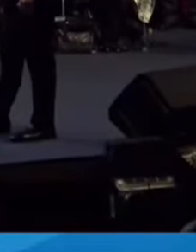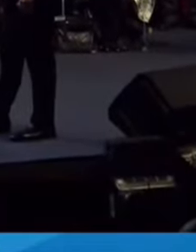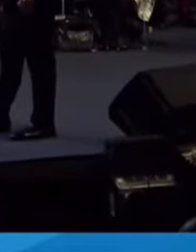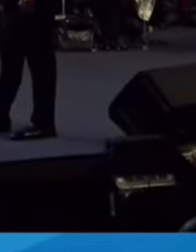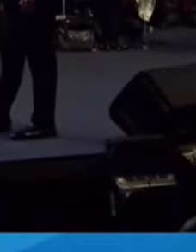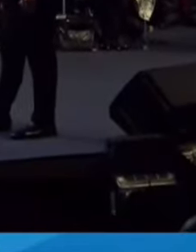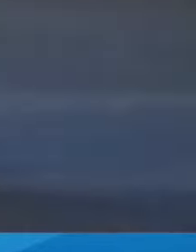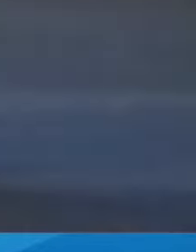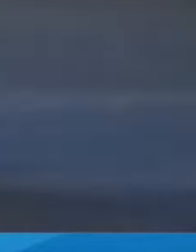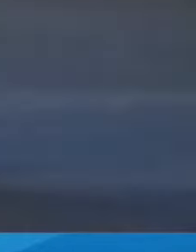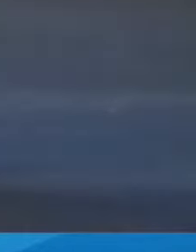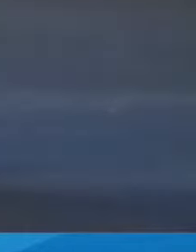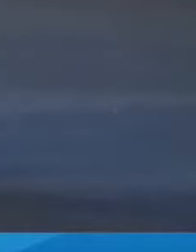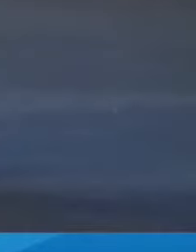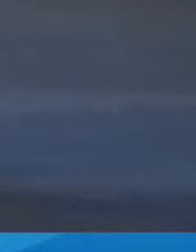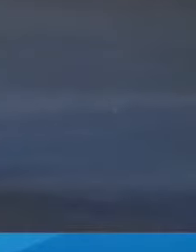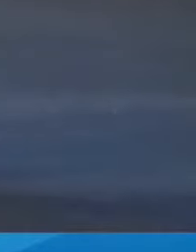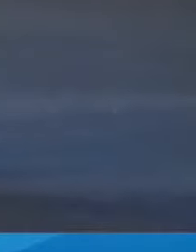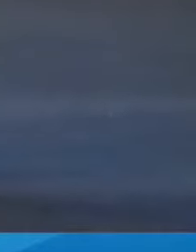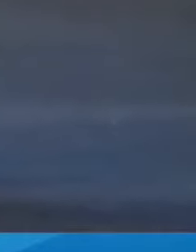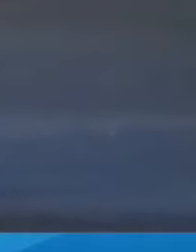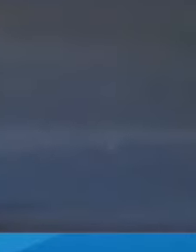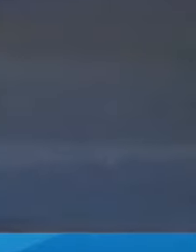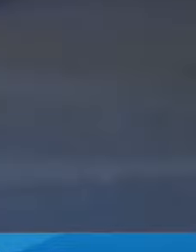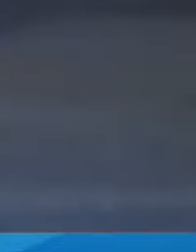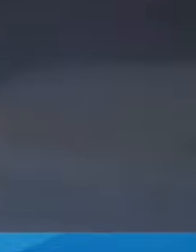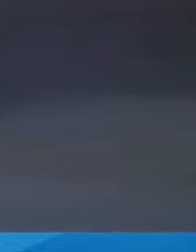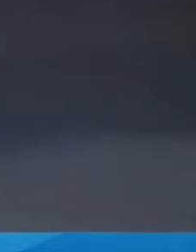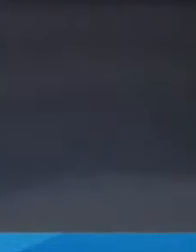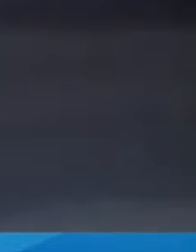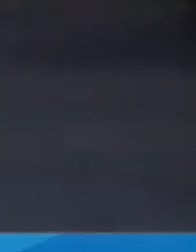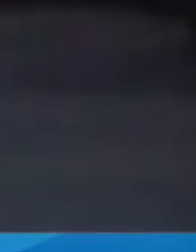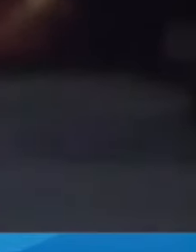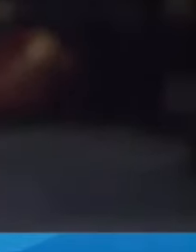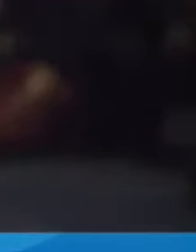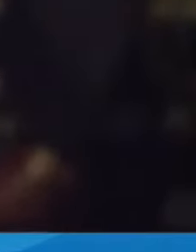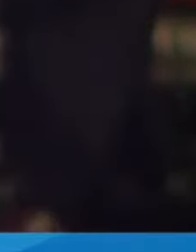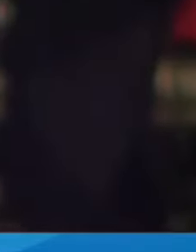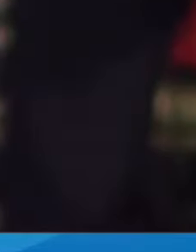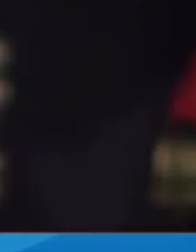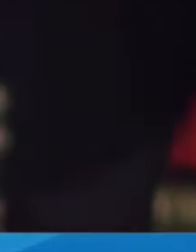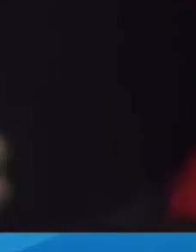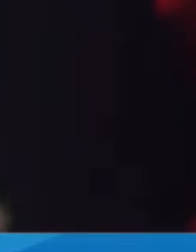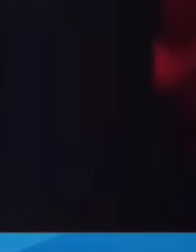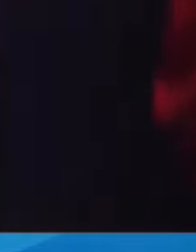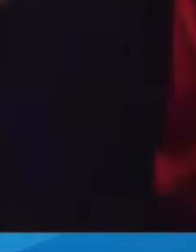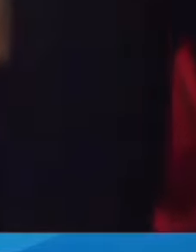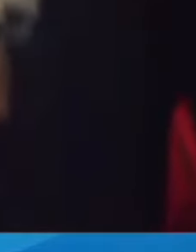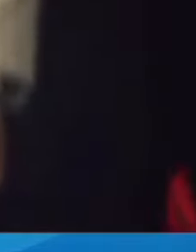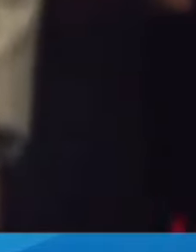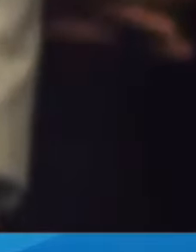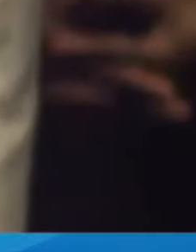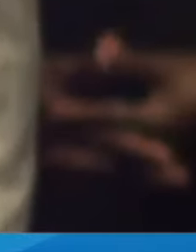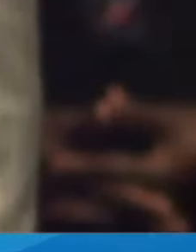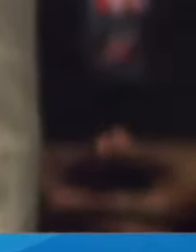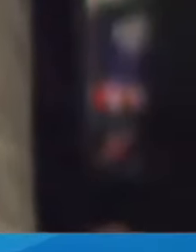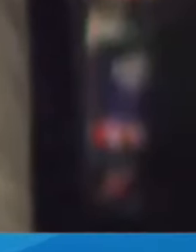neotic syndrome the water was swollen all the body was swollen all over Kenyata National